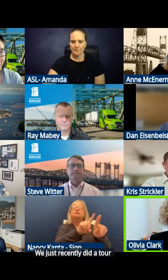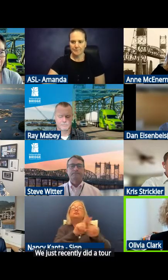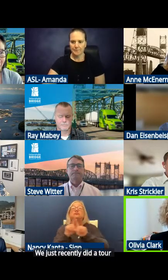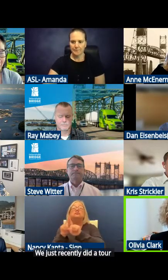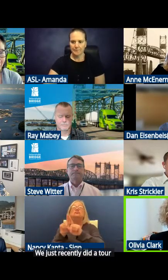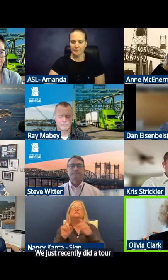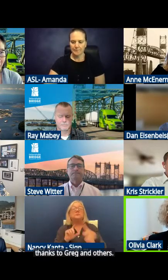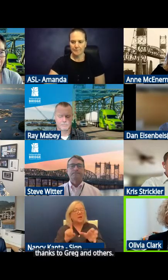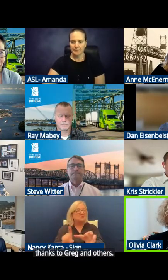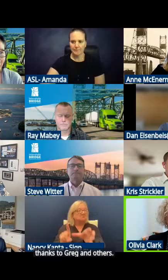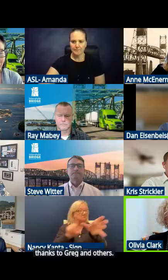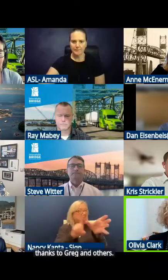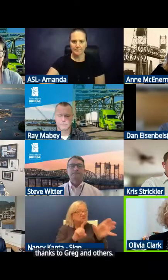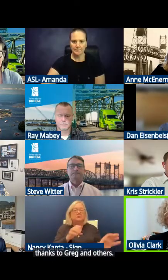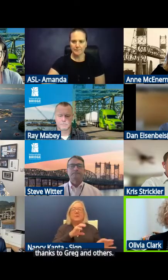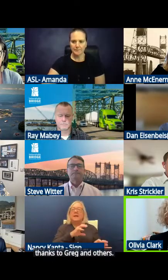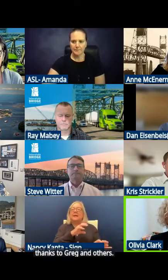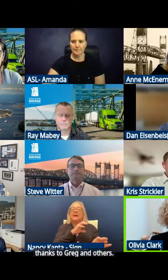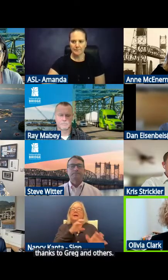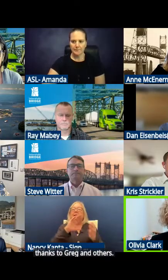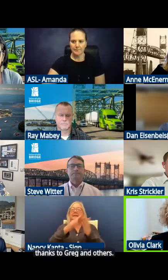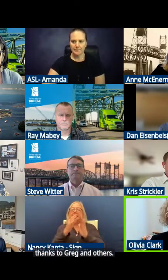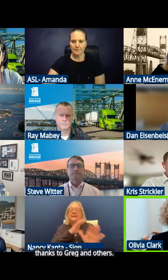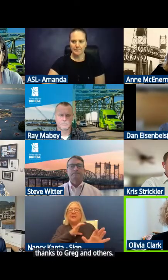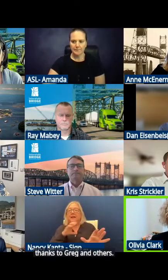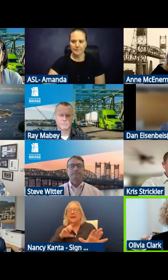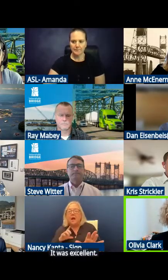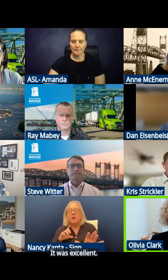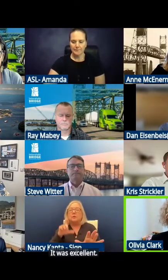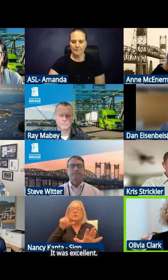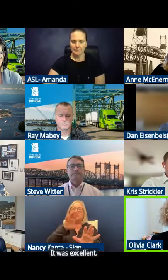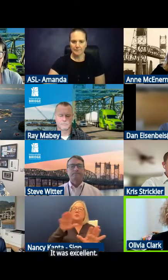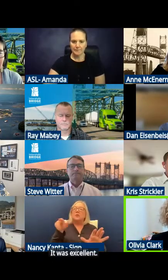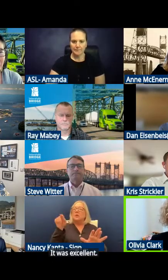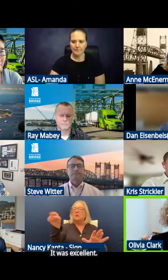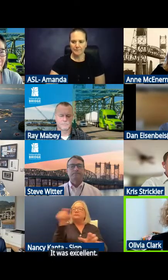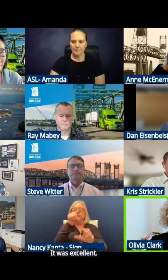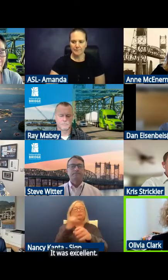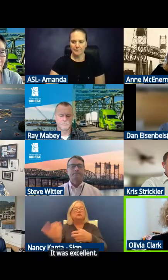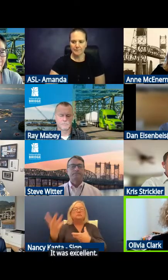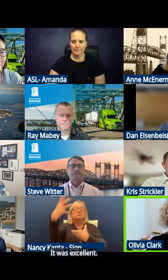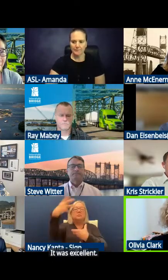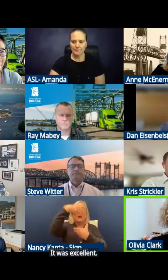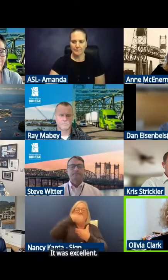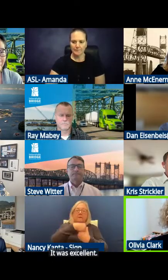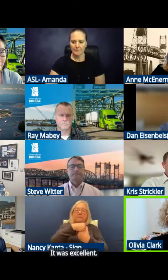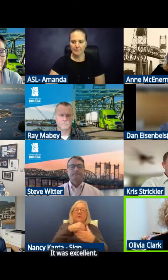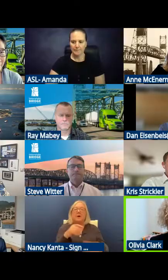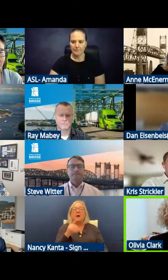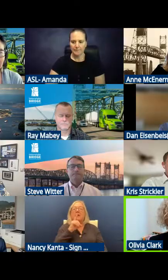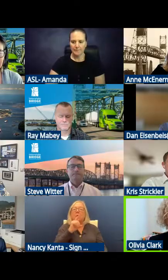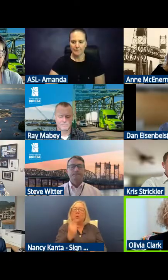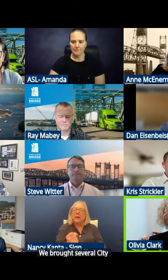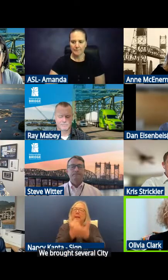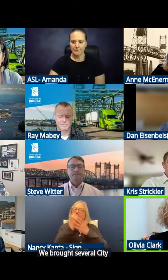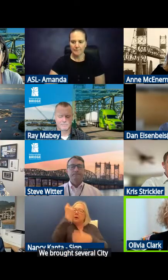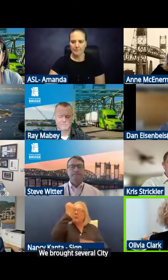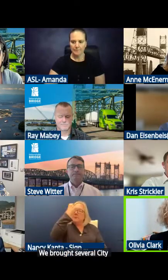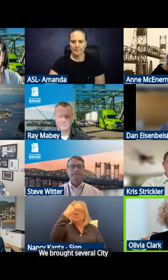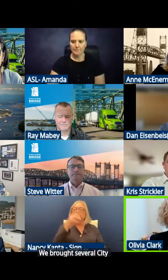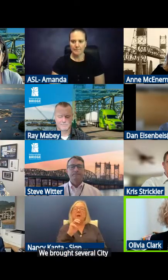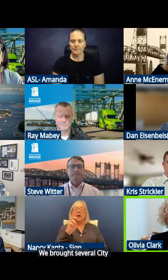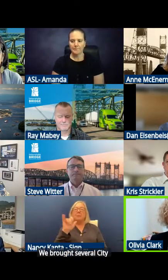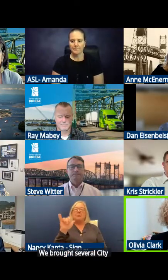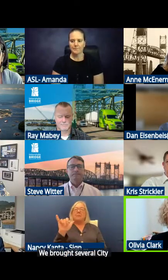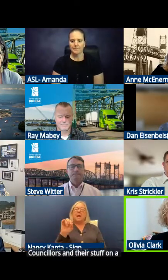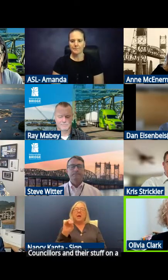councilors and their staff on a bus tour of the project, and it was very helpful. We were greeted by Mayor Ann, which was terrific.